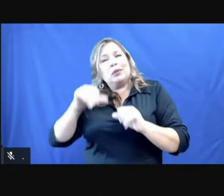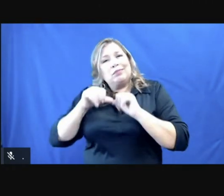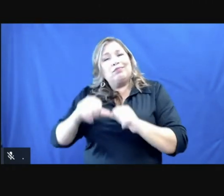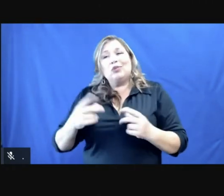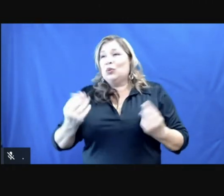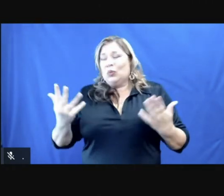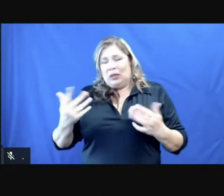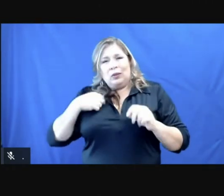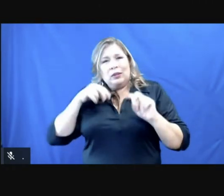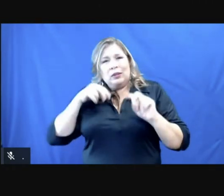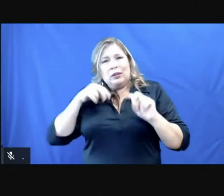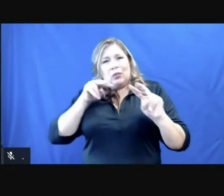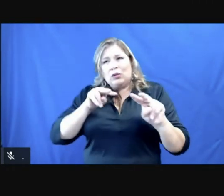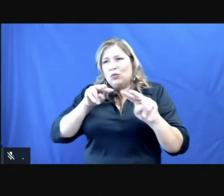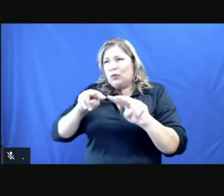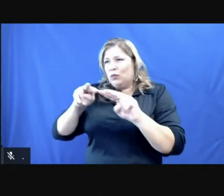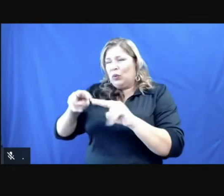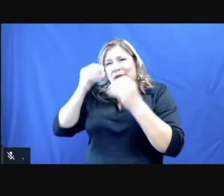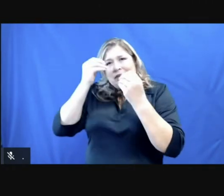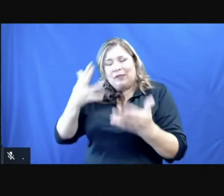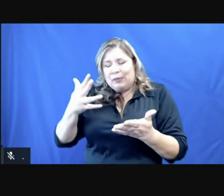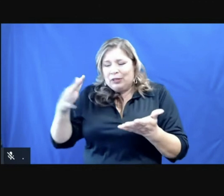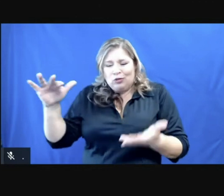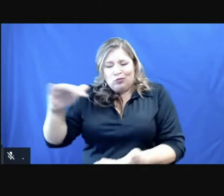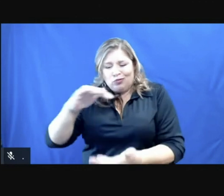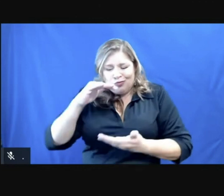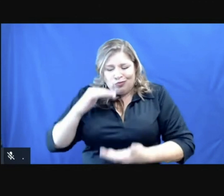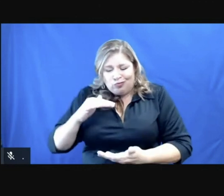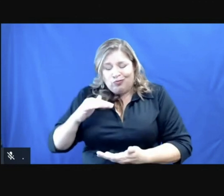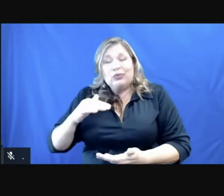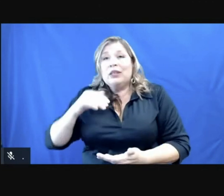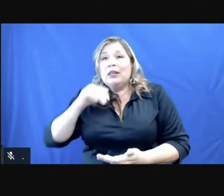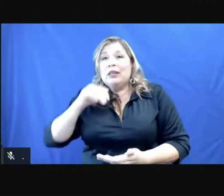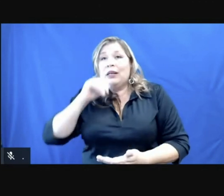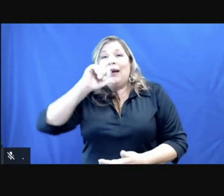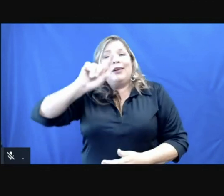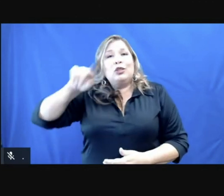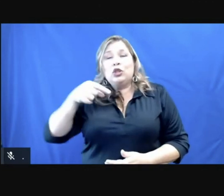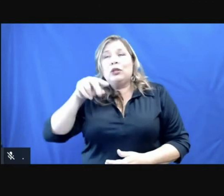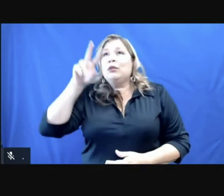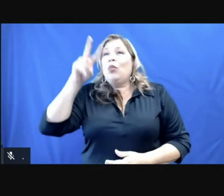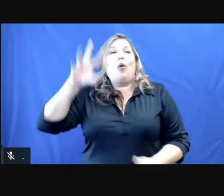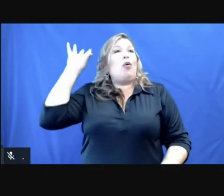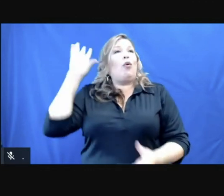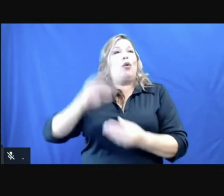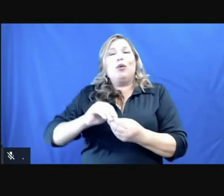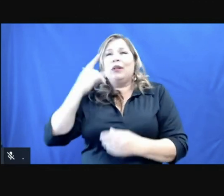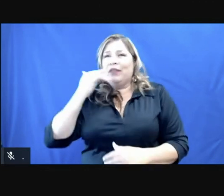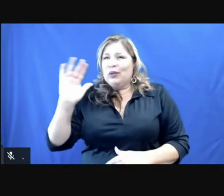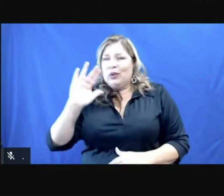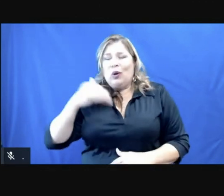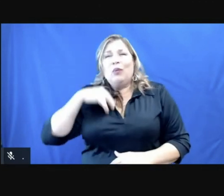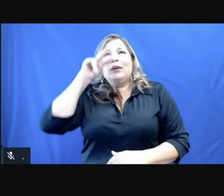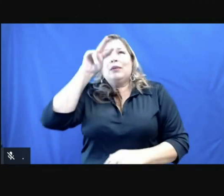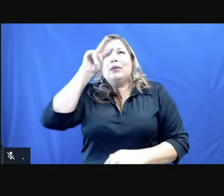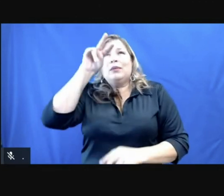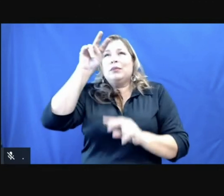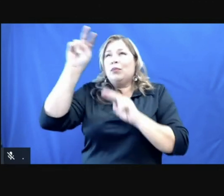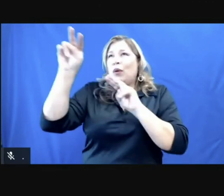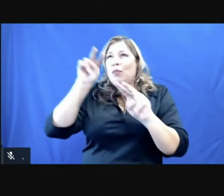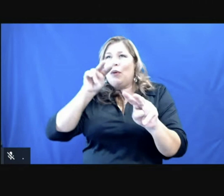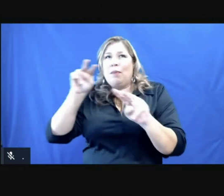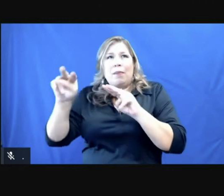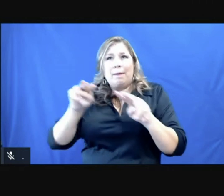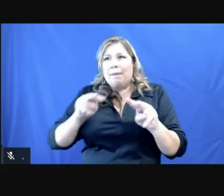not just statewide. As the governor says, we don't live in the aggregate. We know that county by county you have experiences. We're watching that closely.